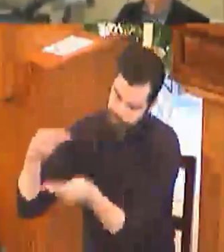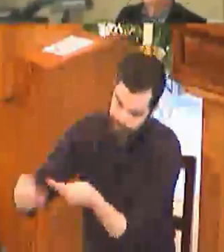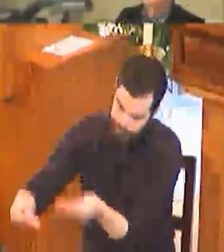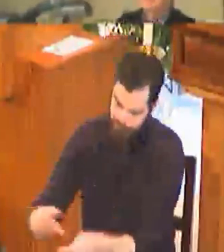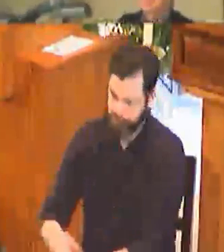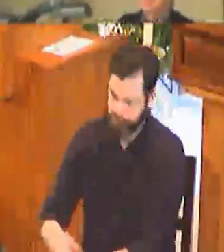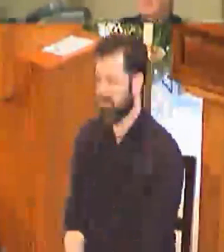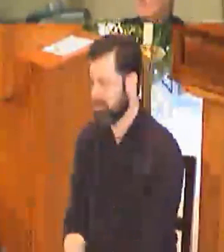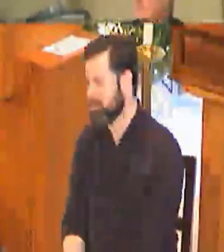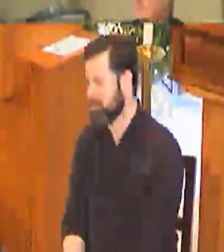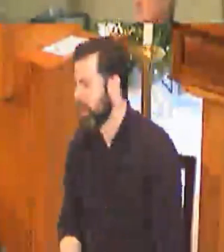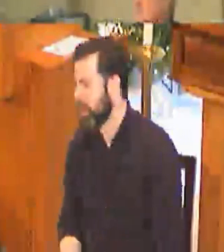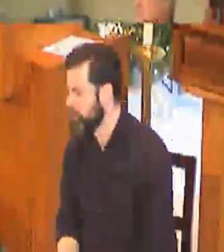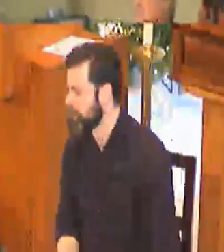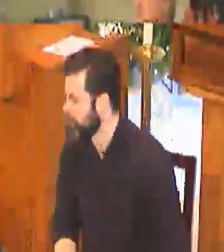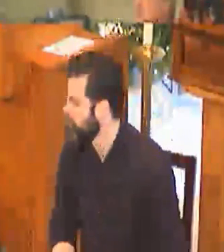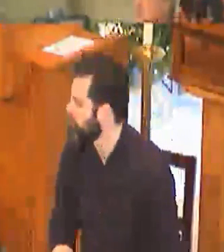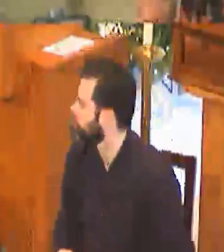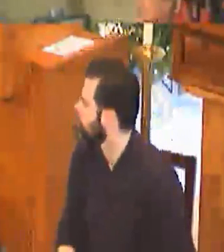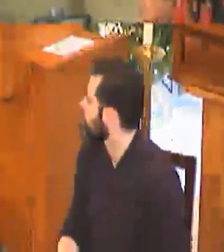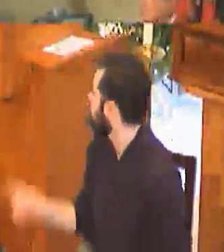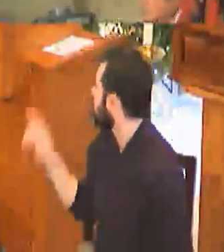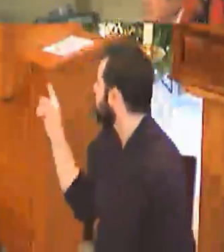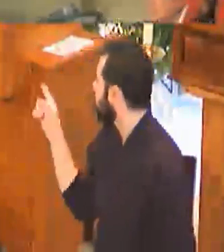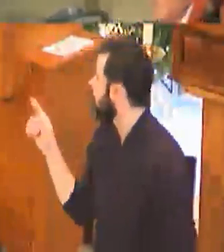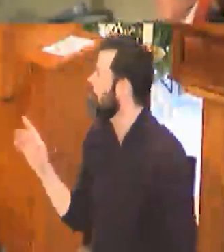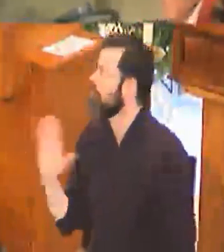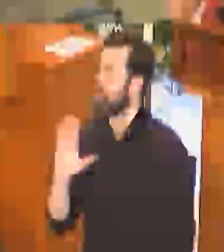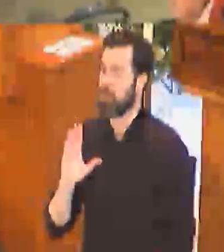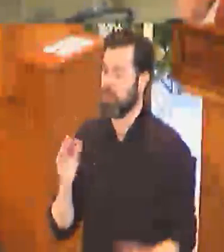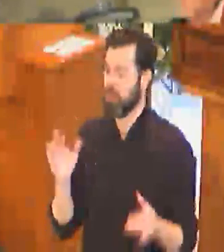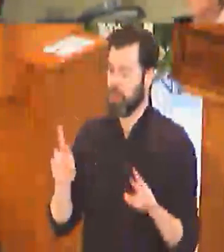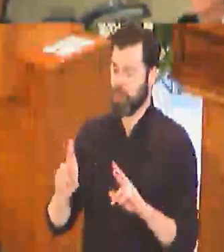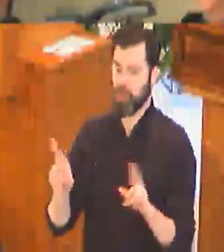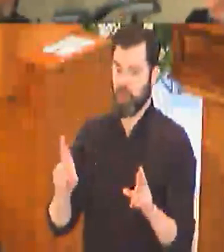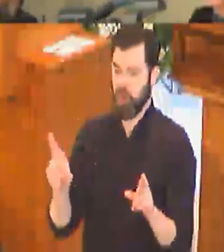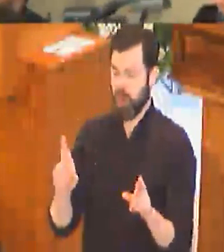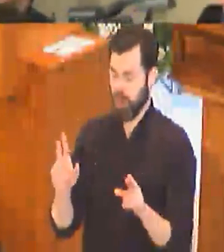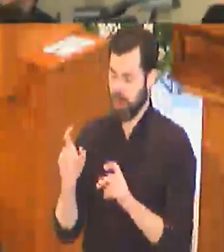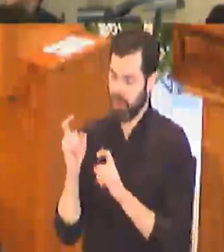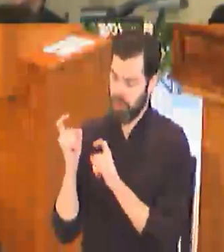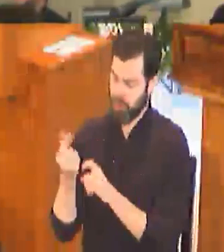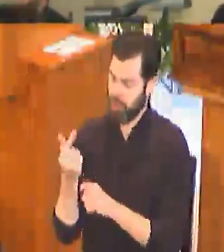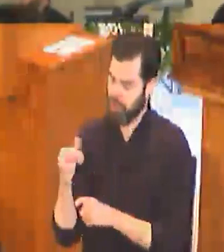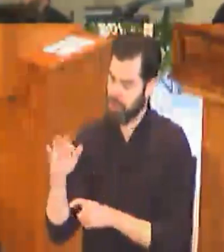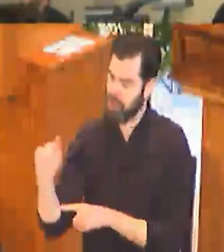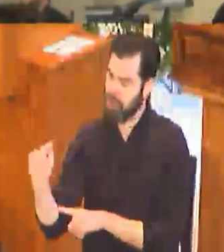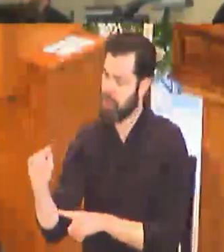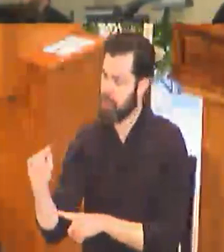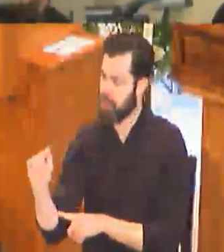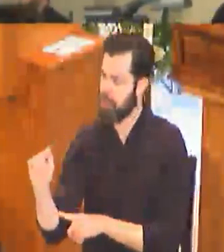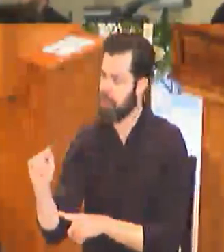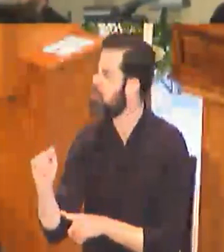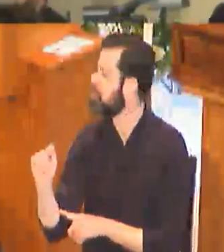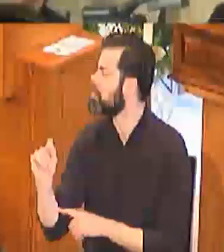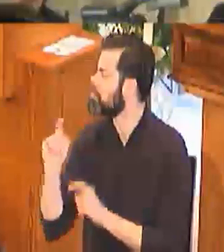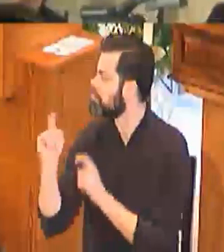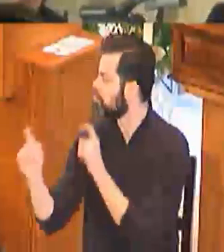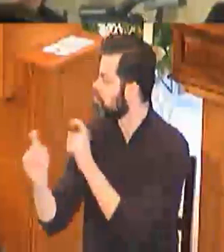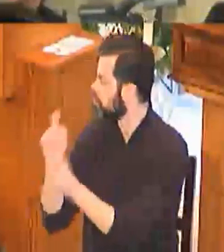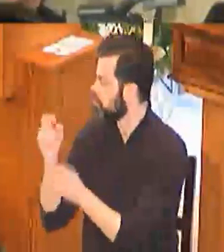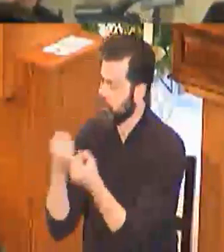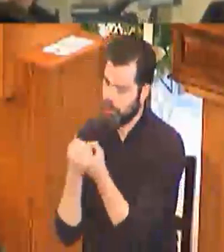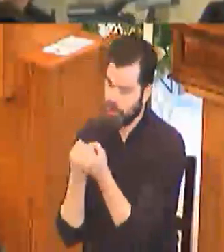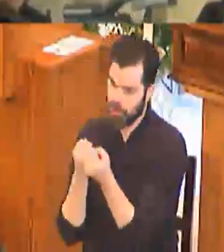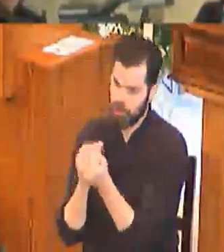our ushers to come forward as we prepare to give our gifts, our tithes, our gifts, our financial gifts to this community to support